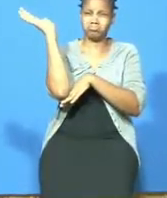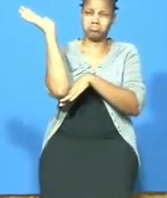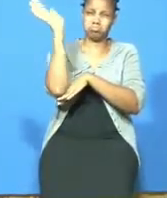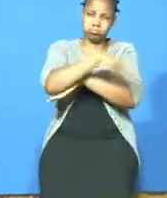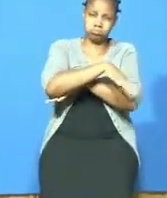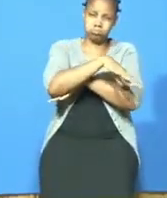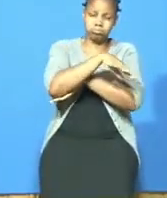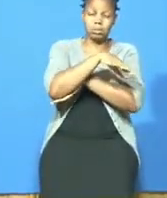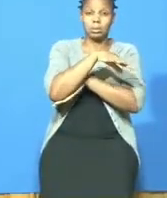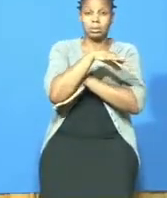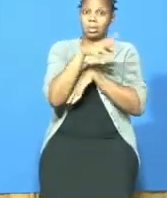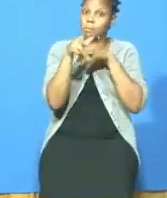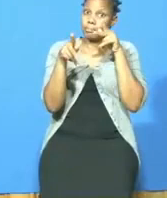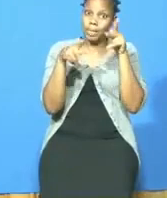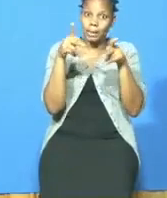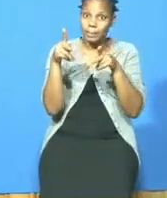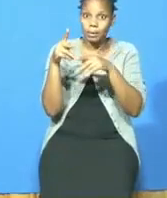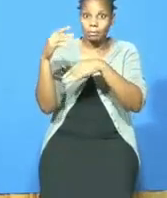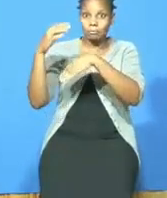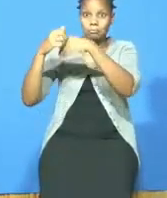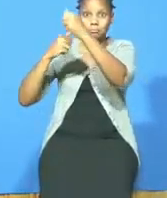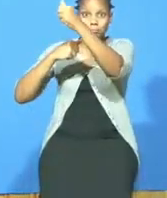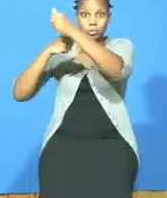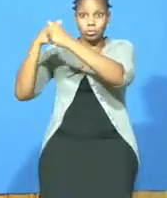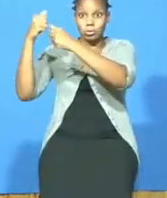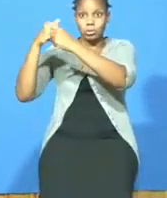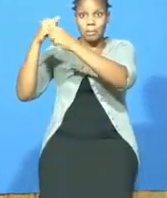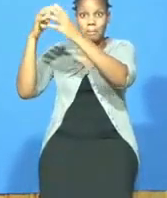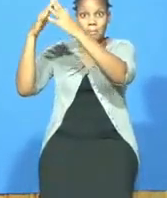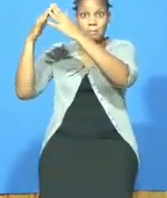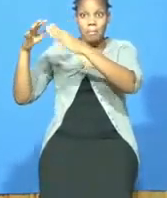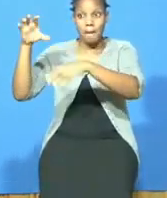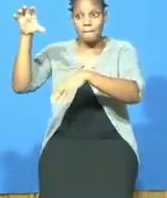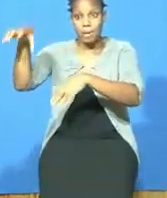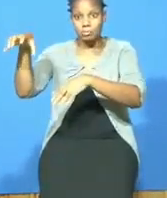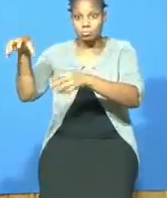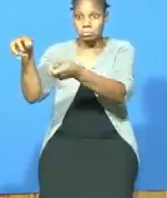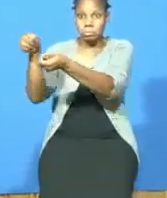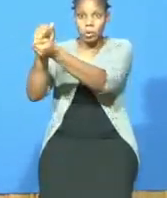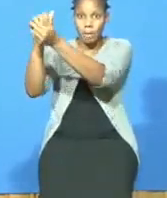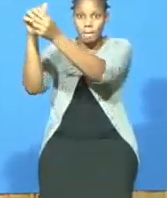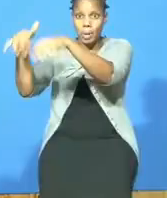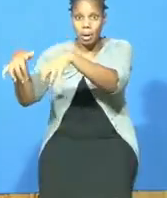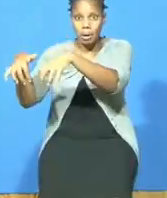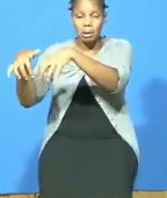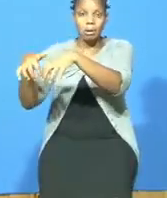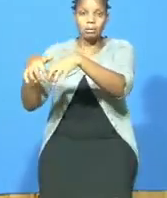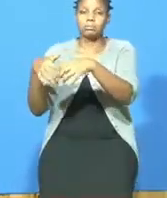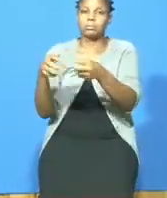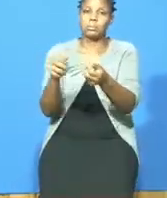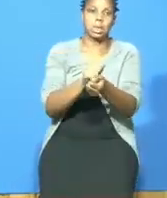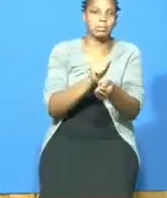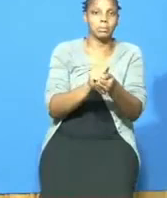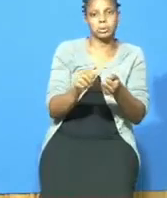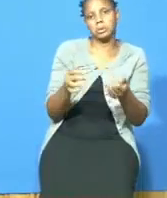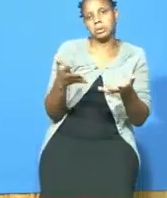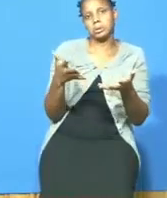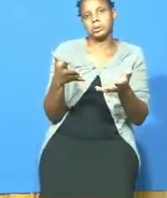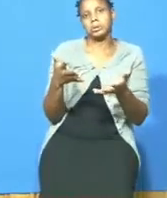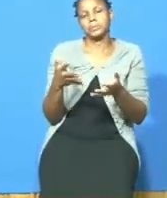beings, human structure. They damage and they destroy.